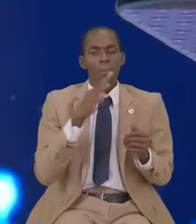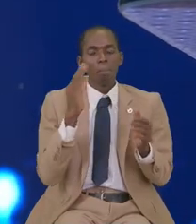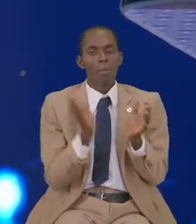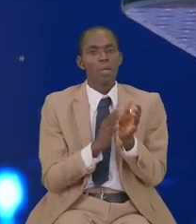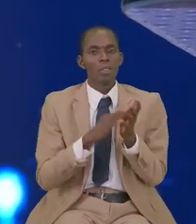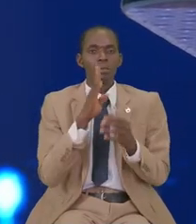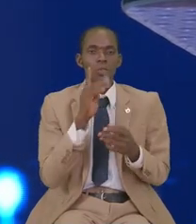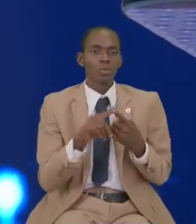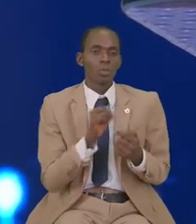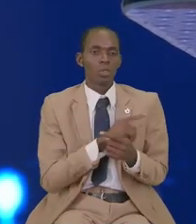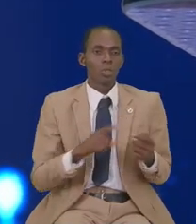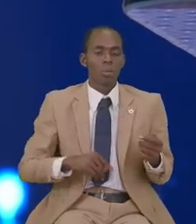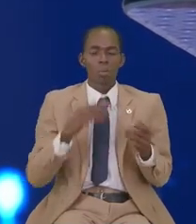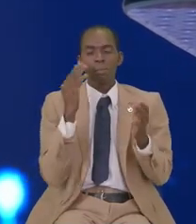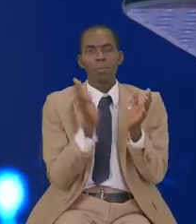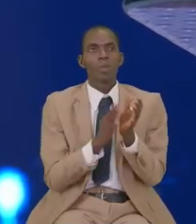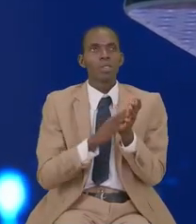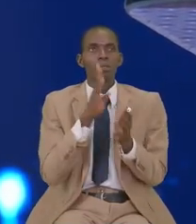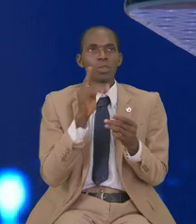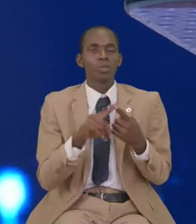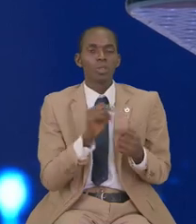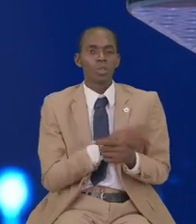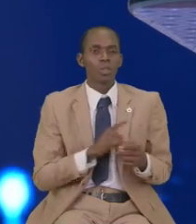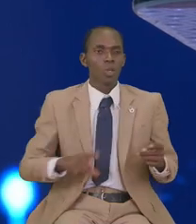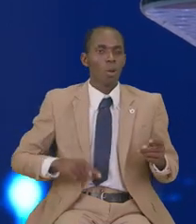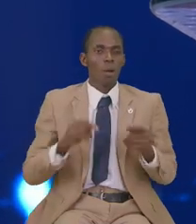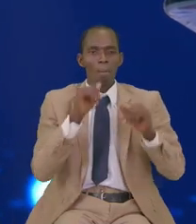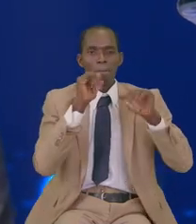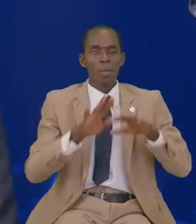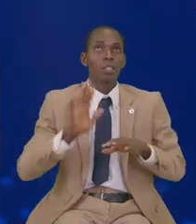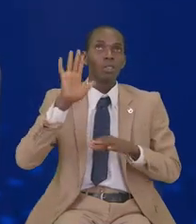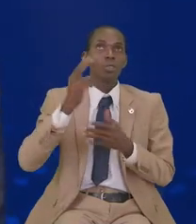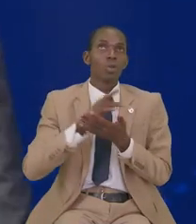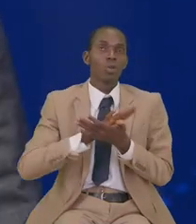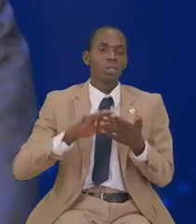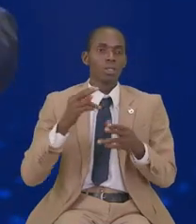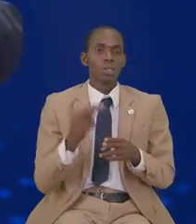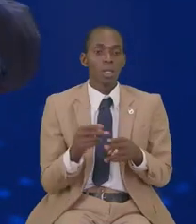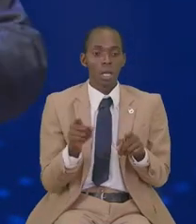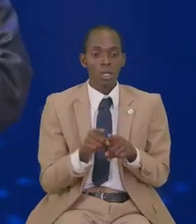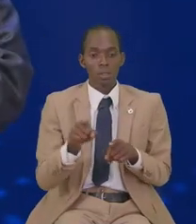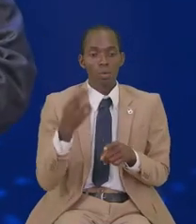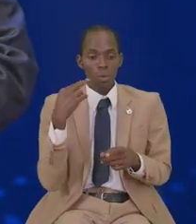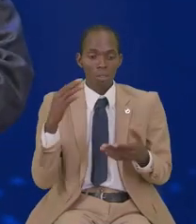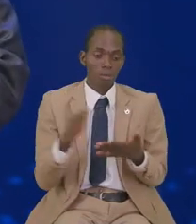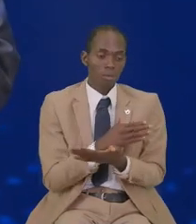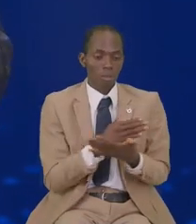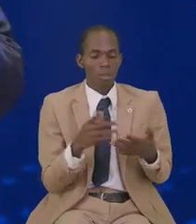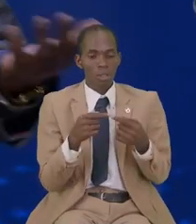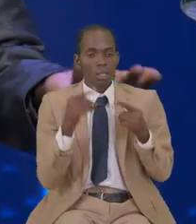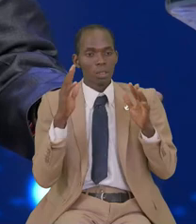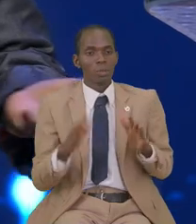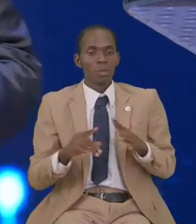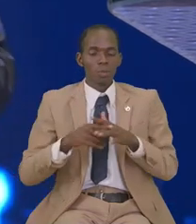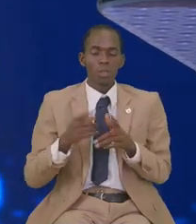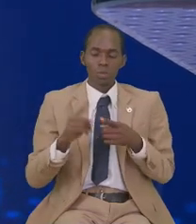Lord. Praise be unto the Lord. Bless his holy name. They were singing, and while they were singing, the enemies were now being conquered.